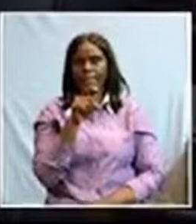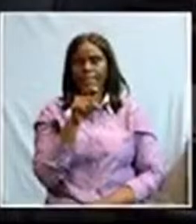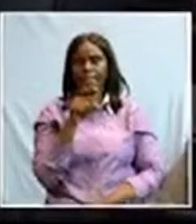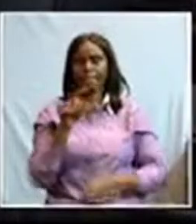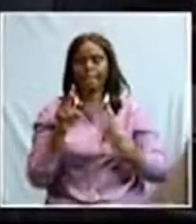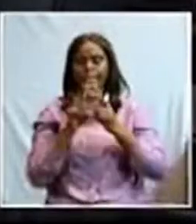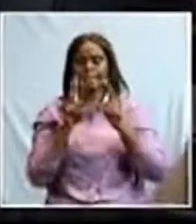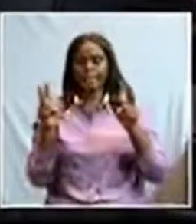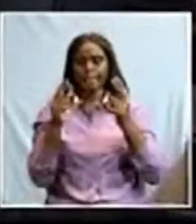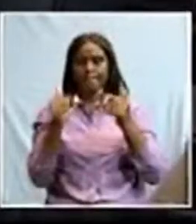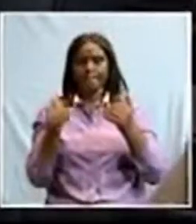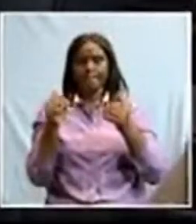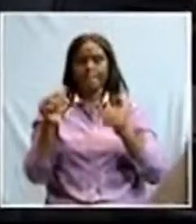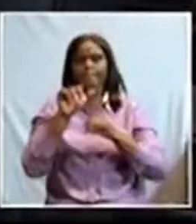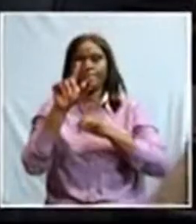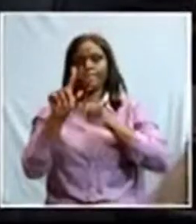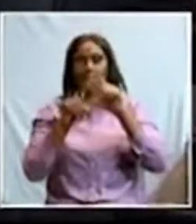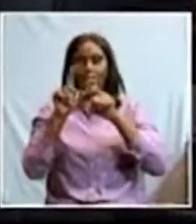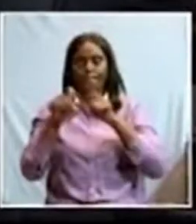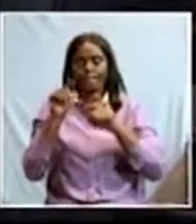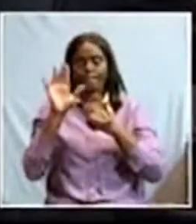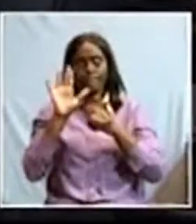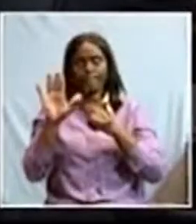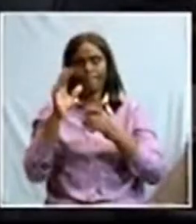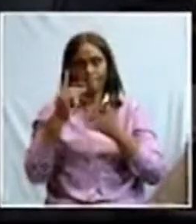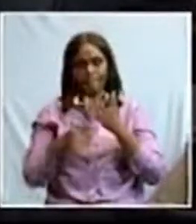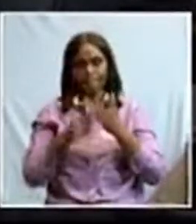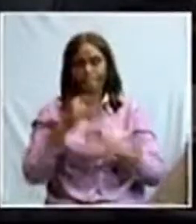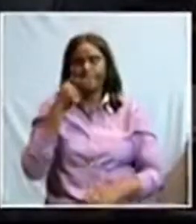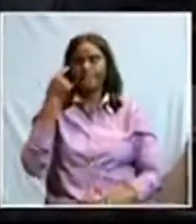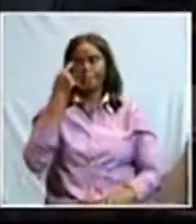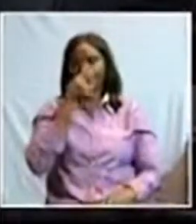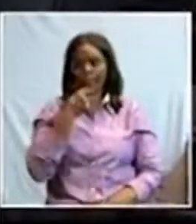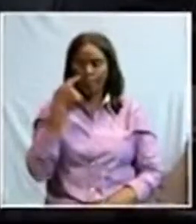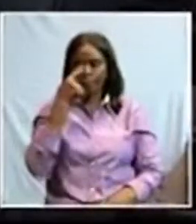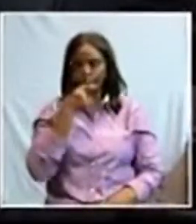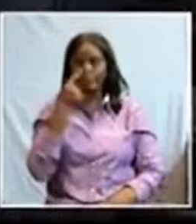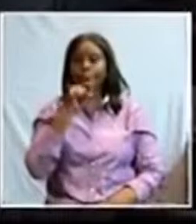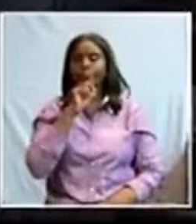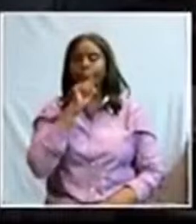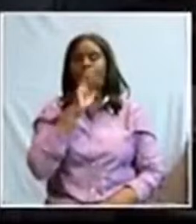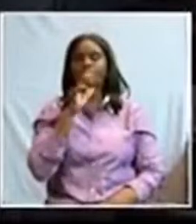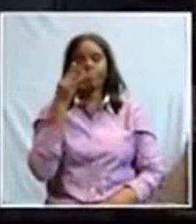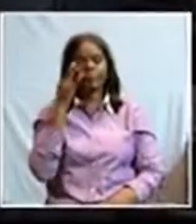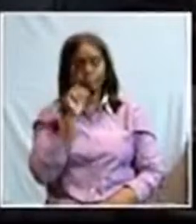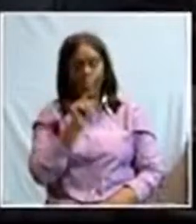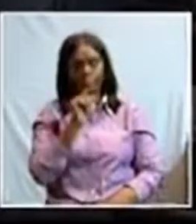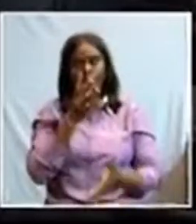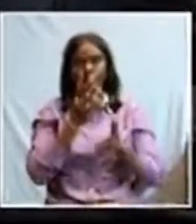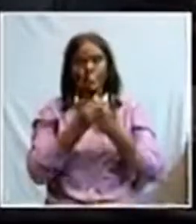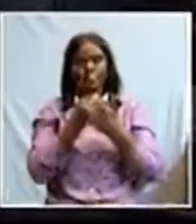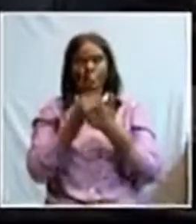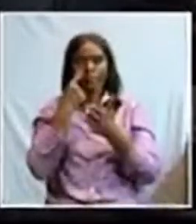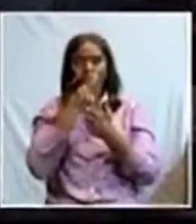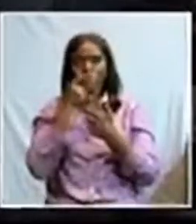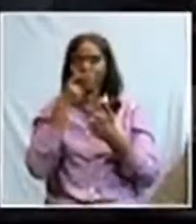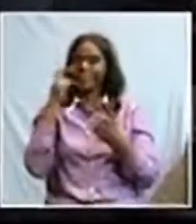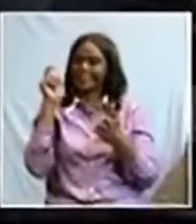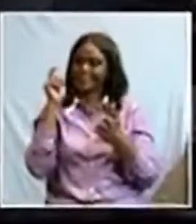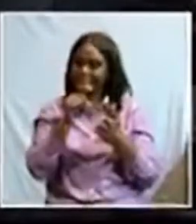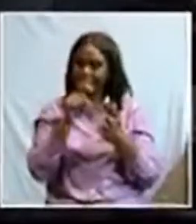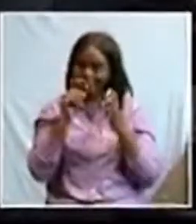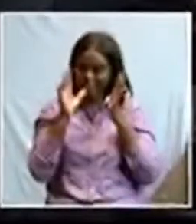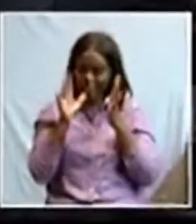So the question there is, who is the owner of the money? The